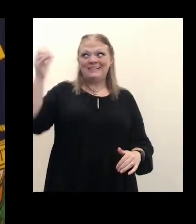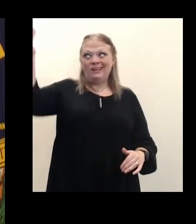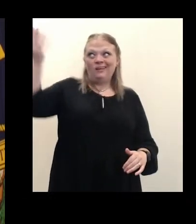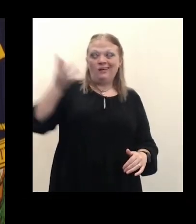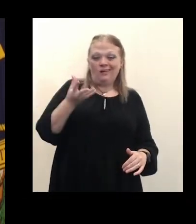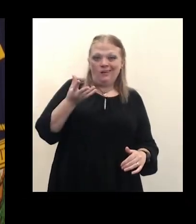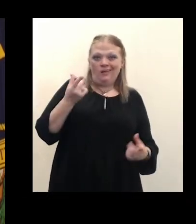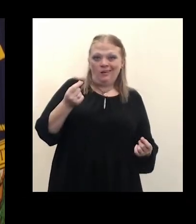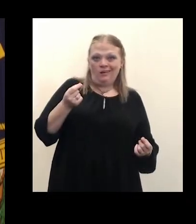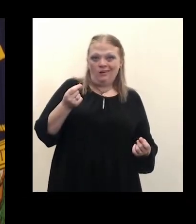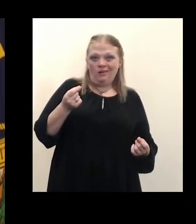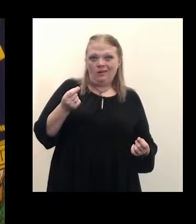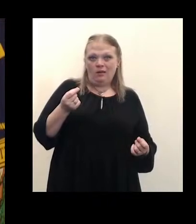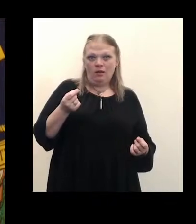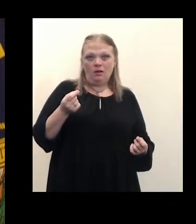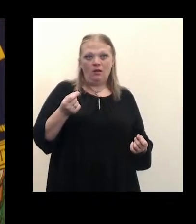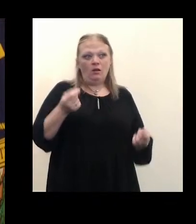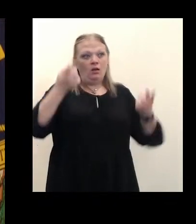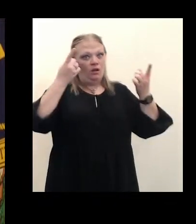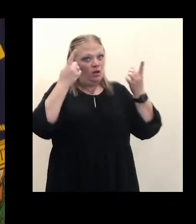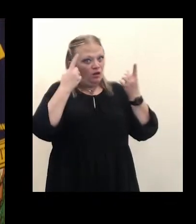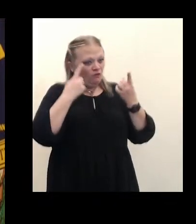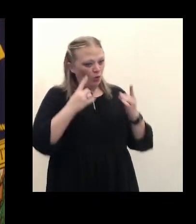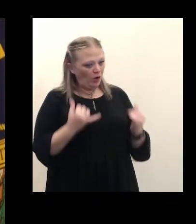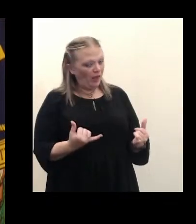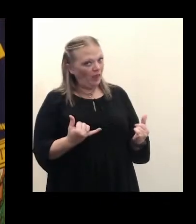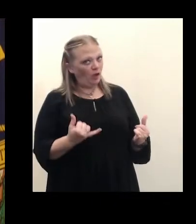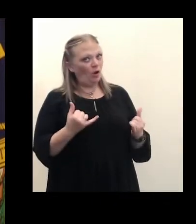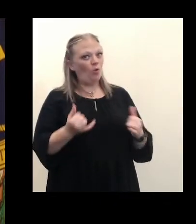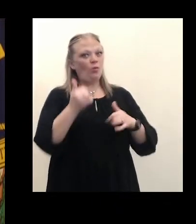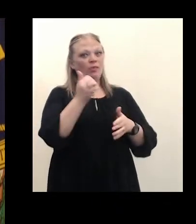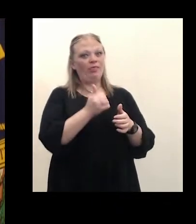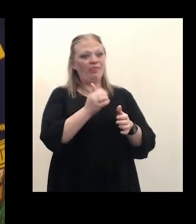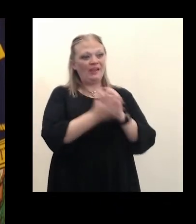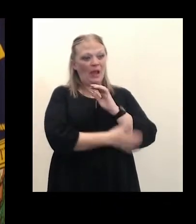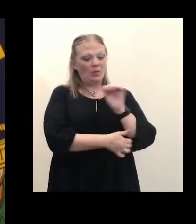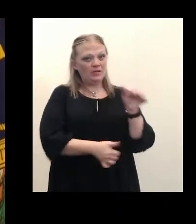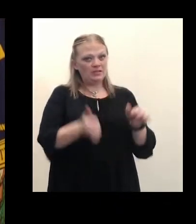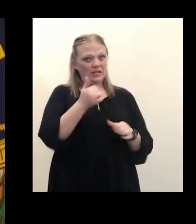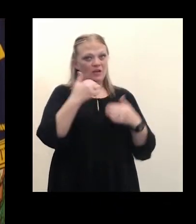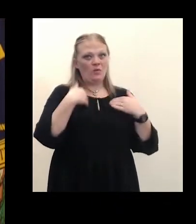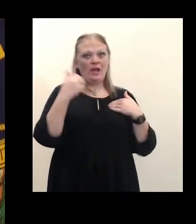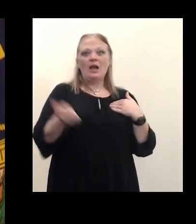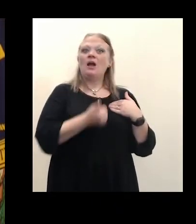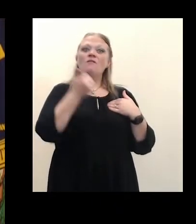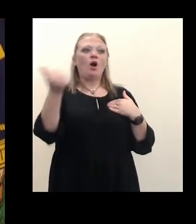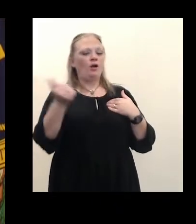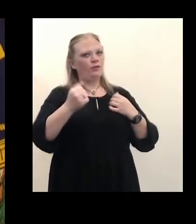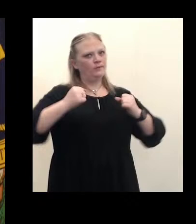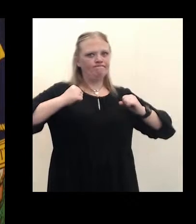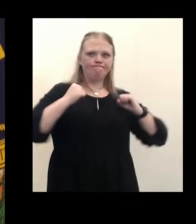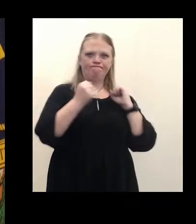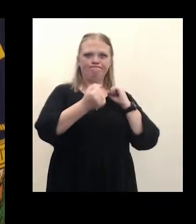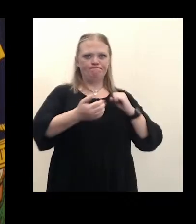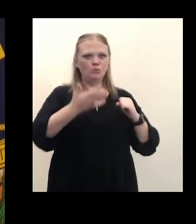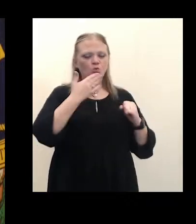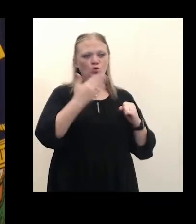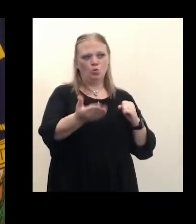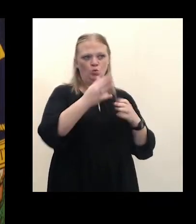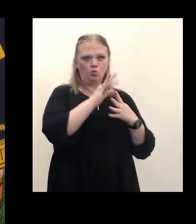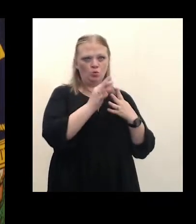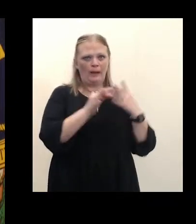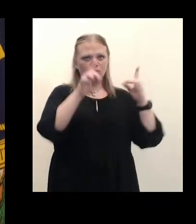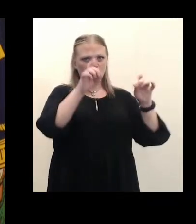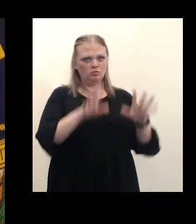In the meantime, the county executive mentioned that we do have other robust testing options open to the schools, which many schools haven't